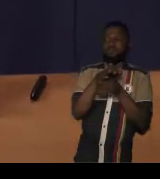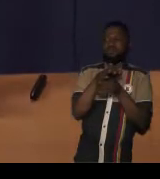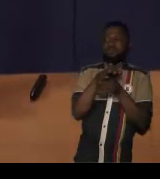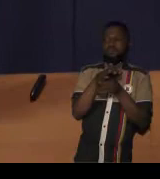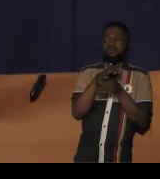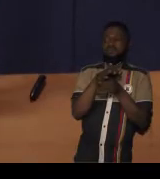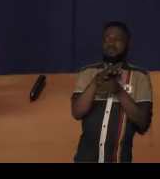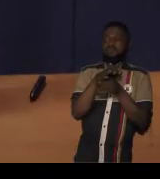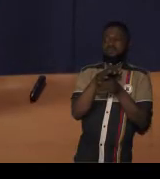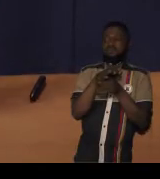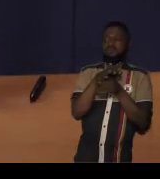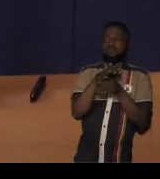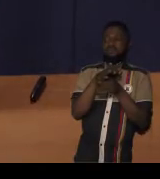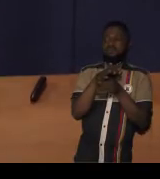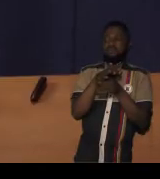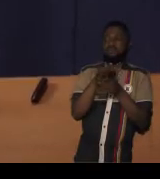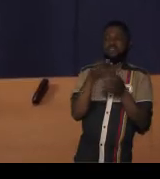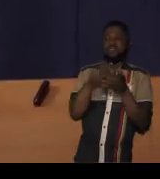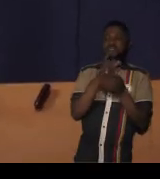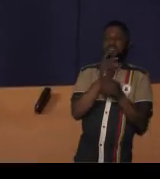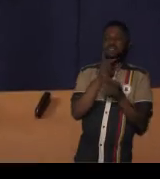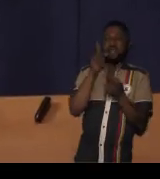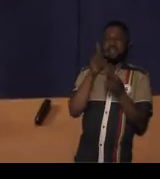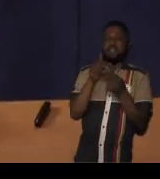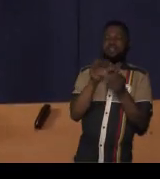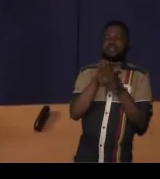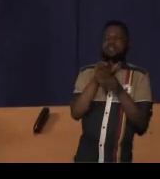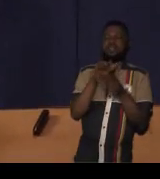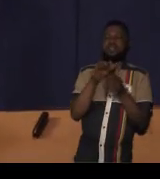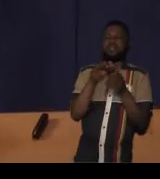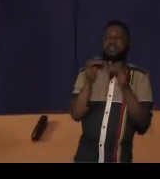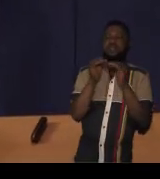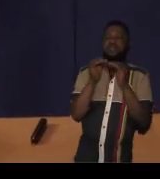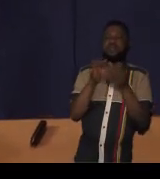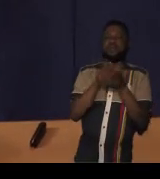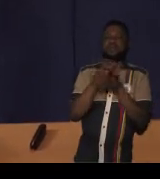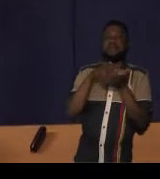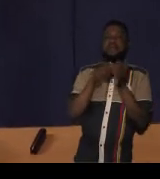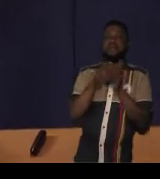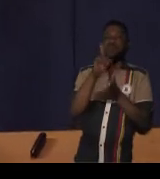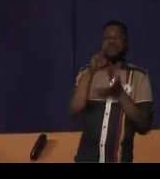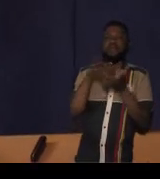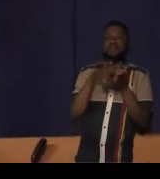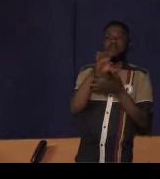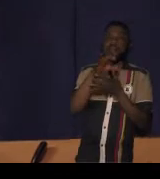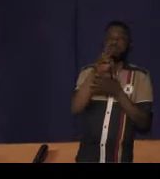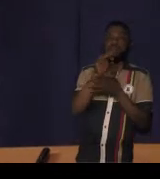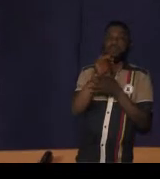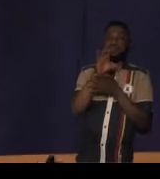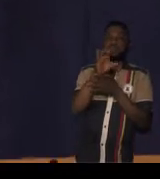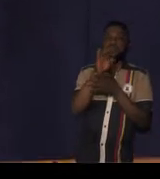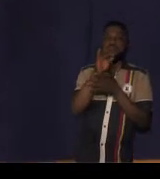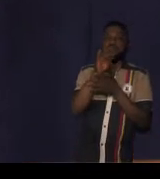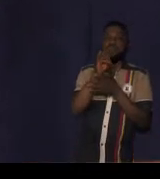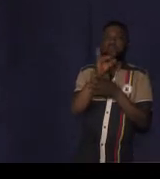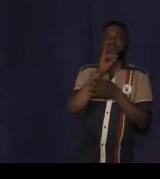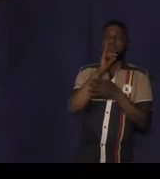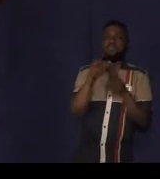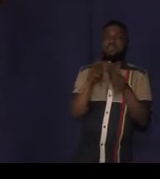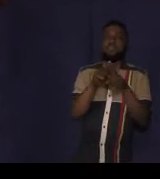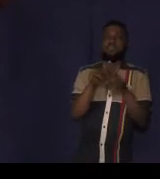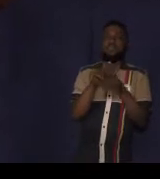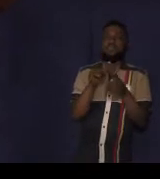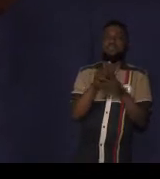Voila, of course, it's exactly equal. And that means that 1000 centimeter cubes is the same